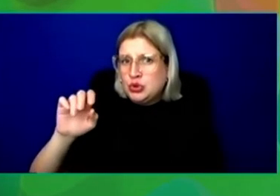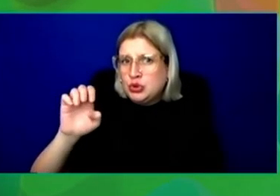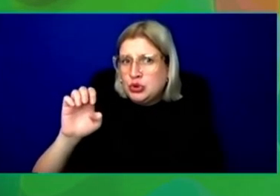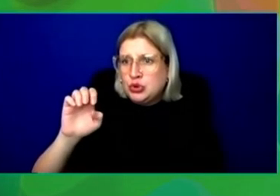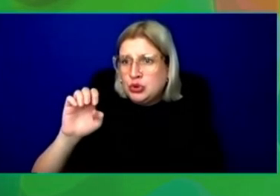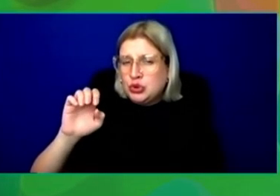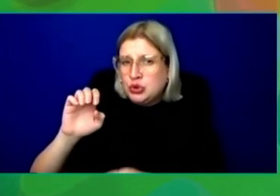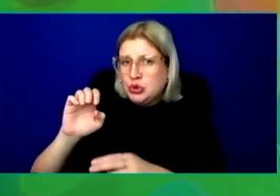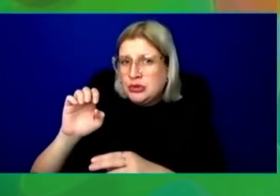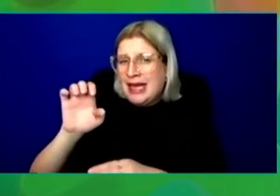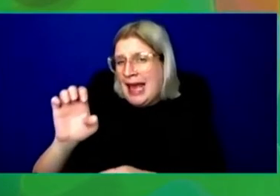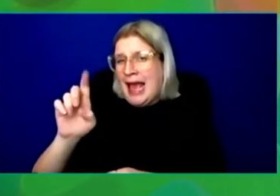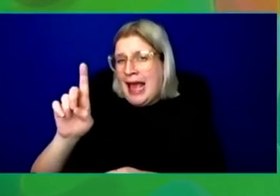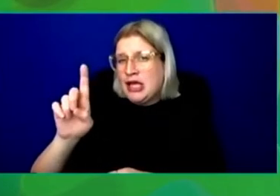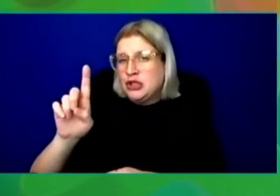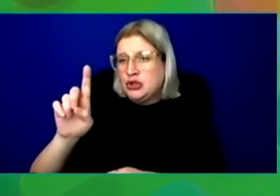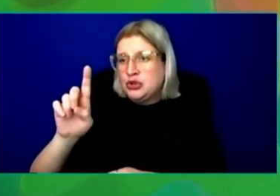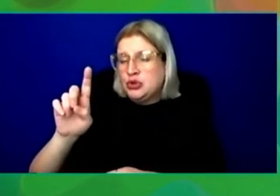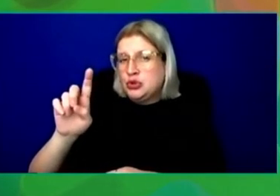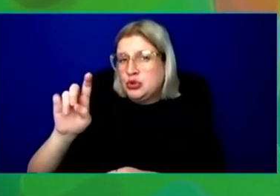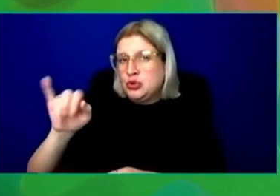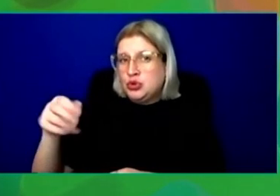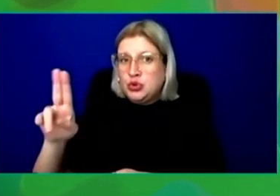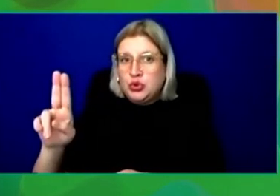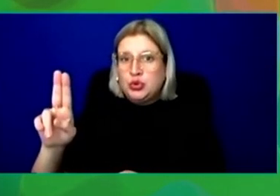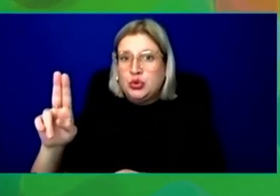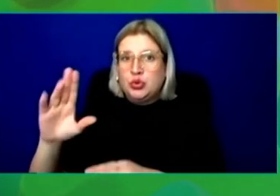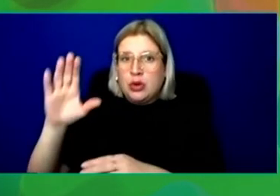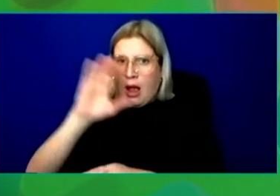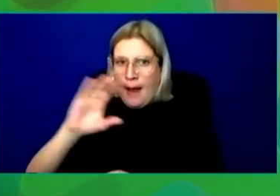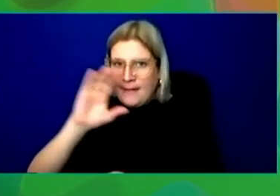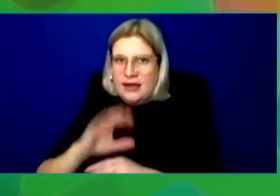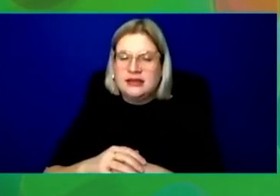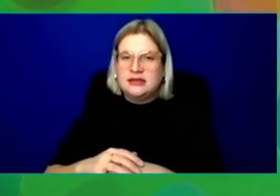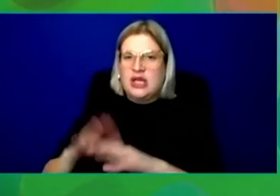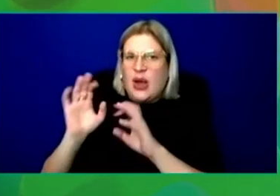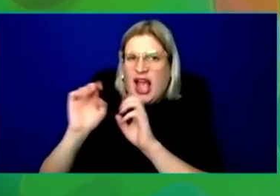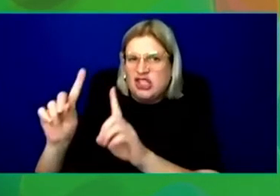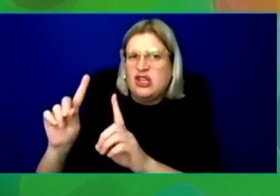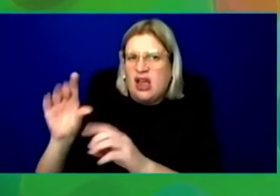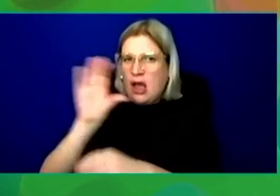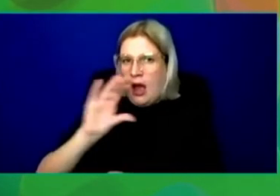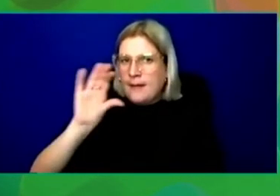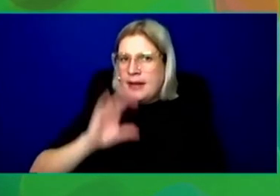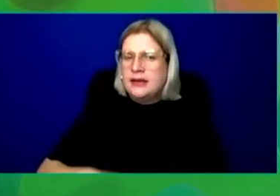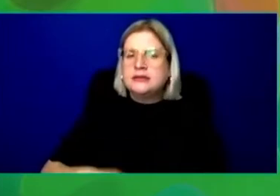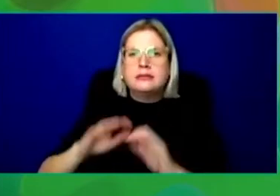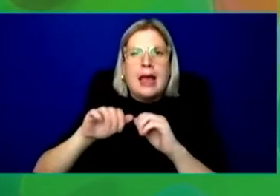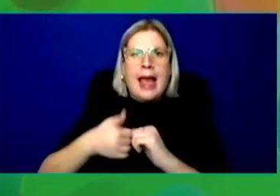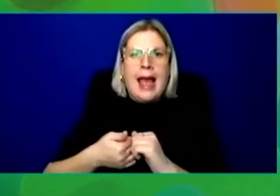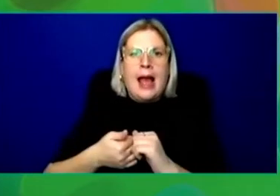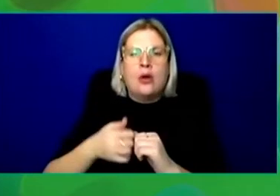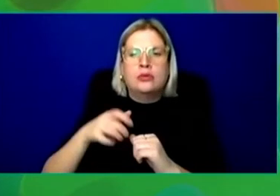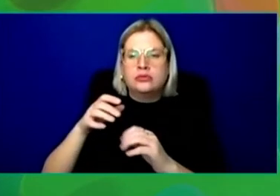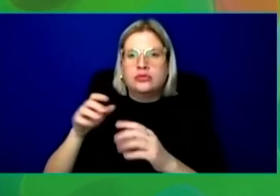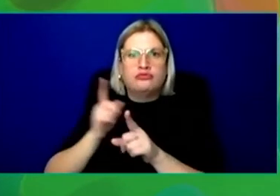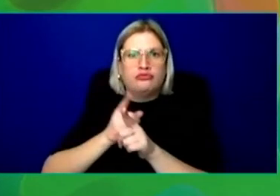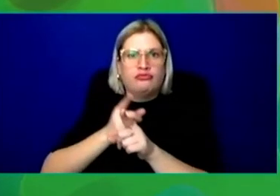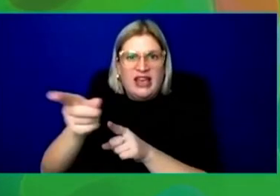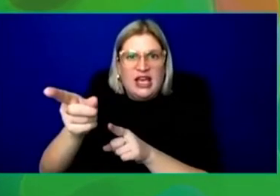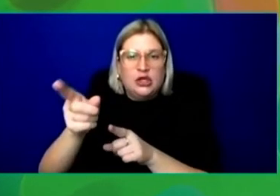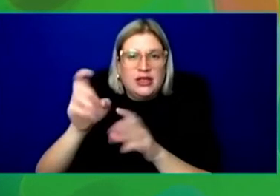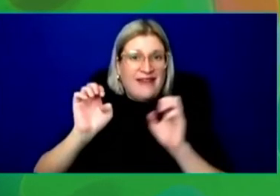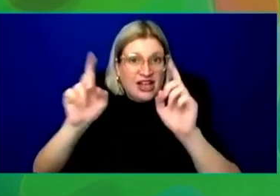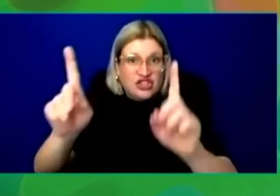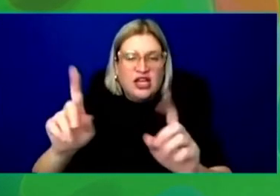about how you're pushing educators and even academia to reconsider how they're teaching young people, how we consider literacy, just based on